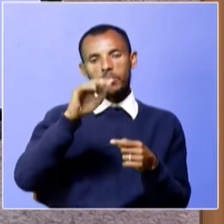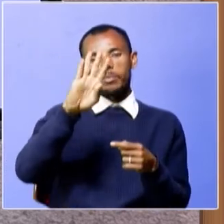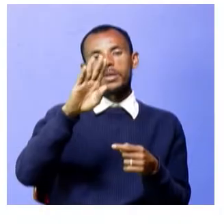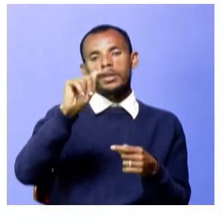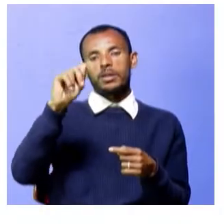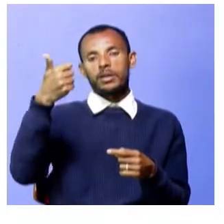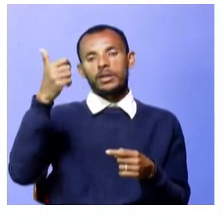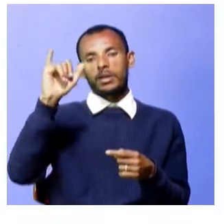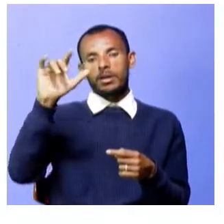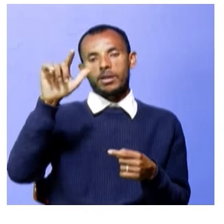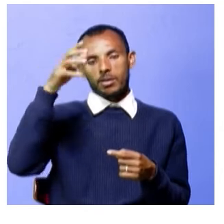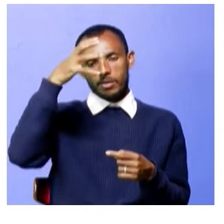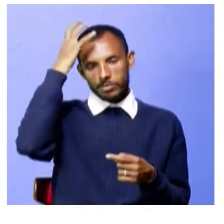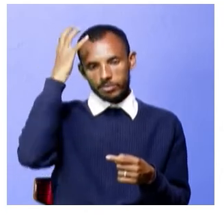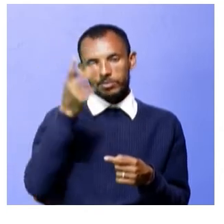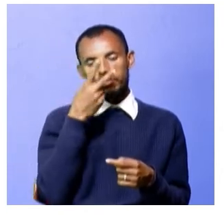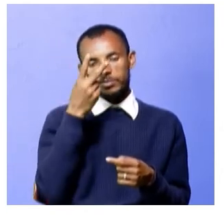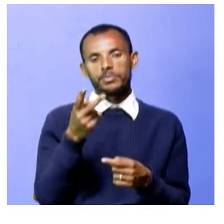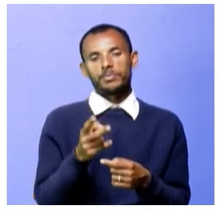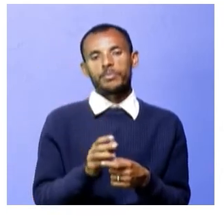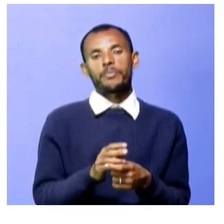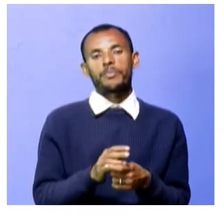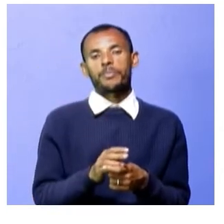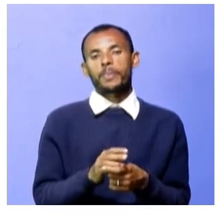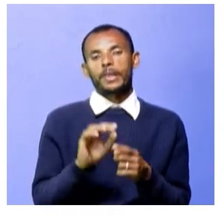in B, the event is,